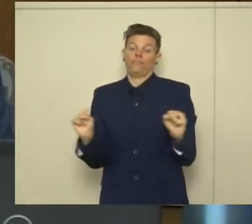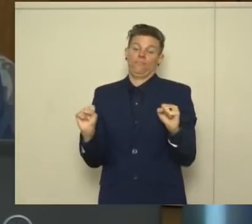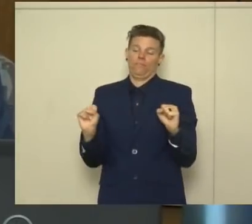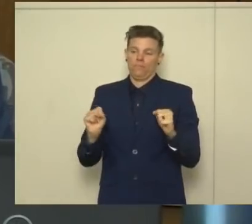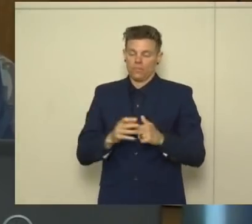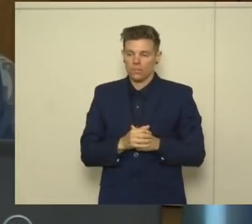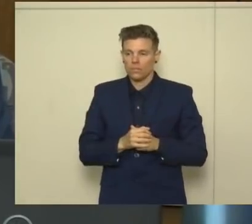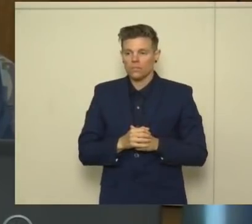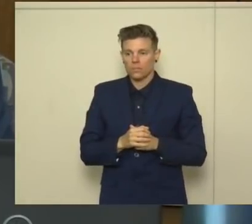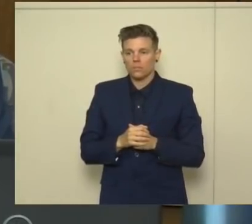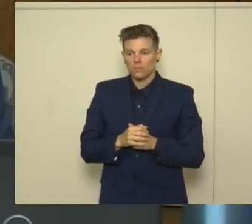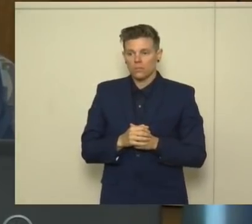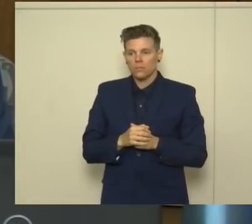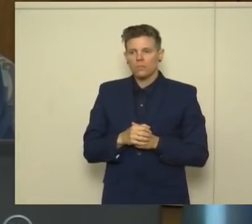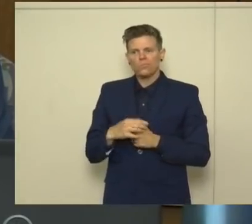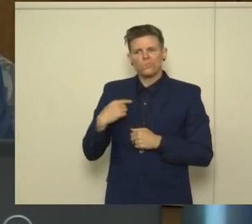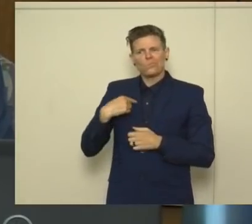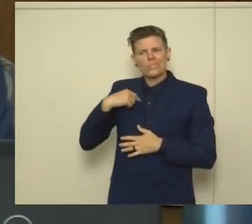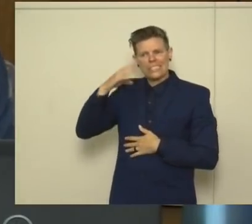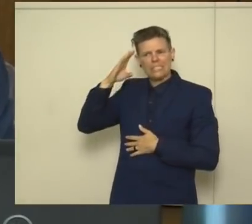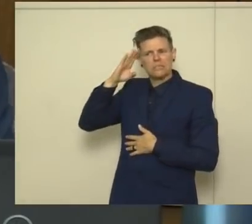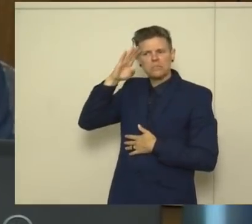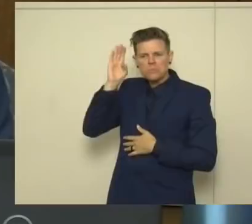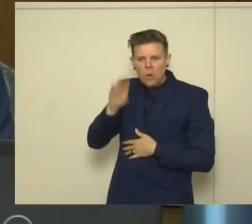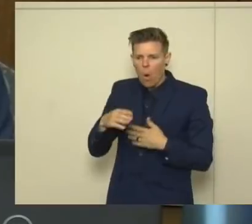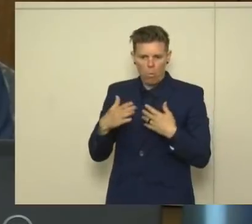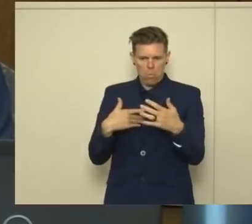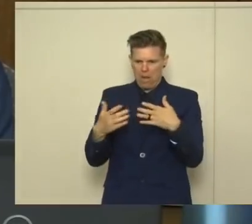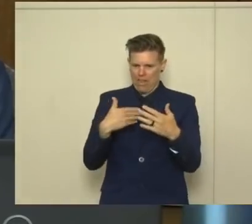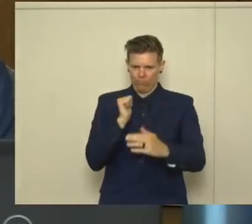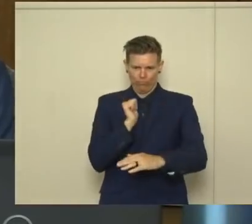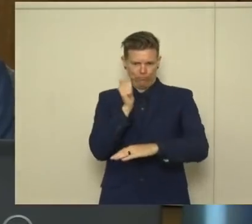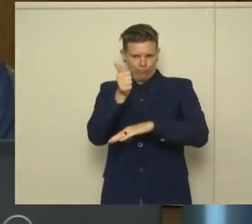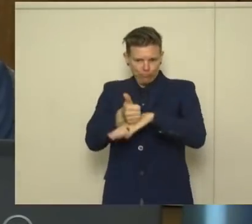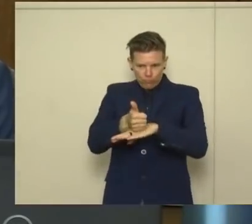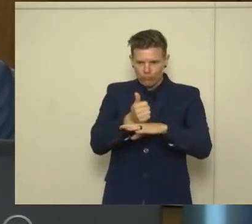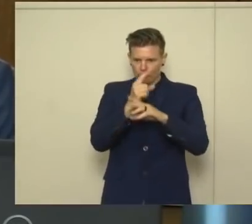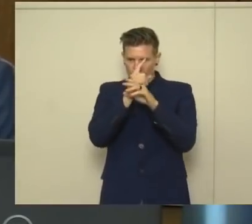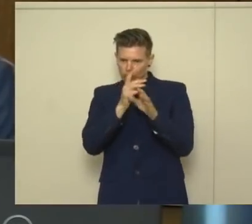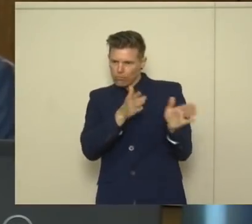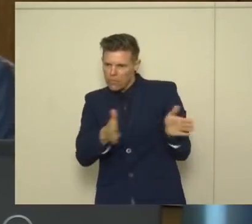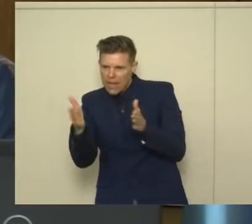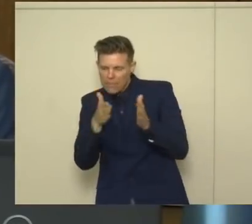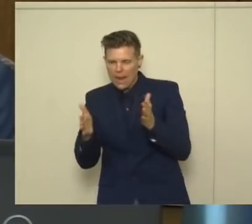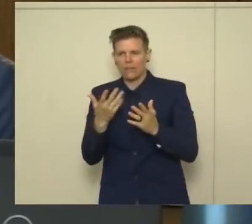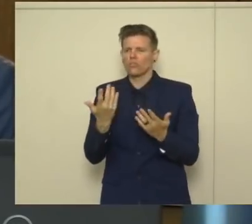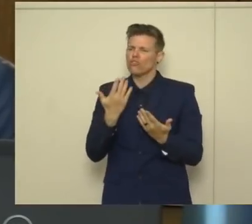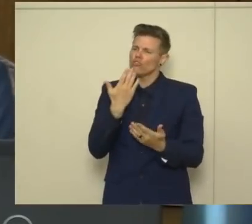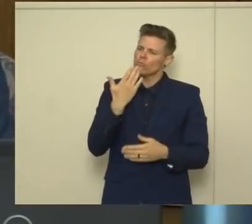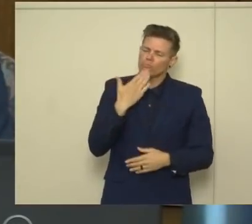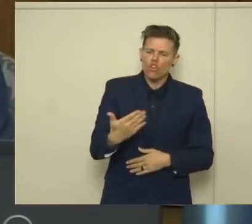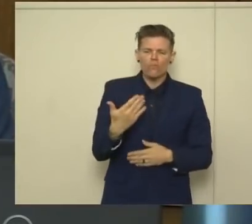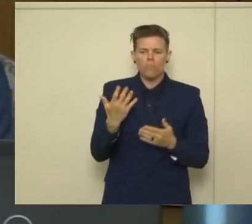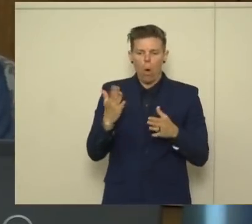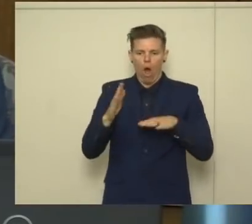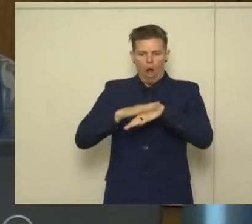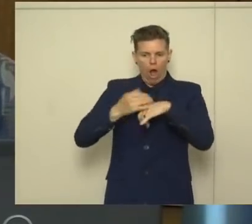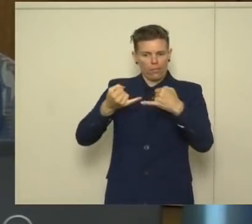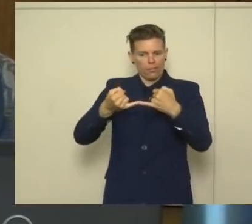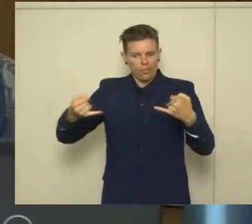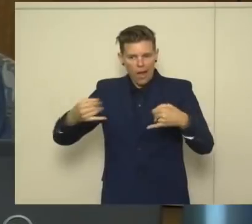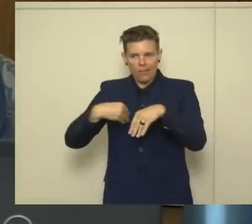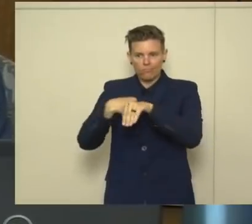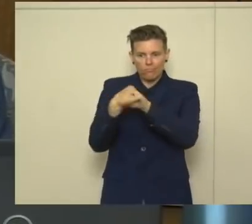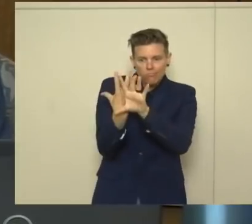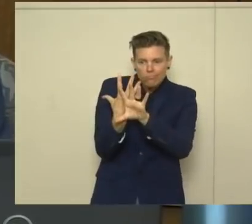the work that we do around making sure that we have much more robust online learning programs than we did in the spring, that there is no